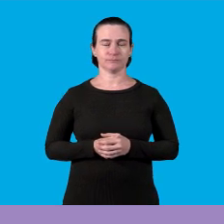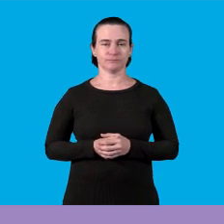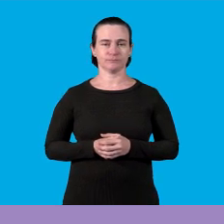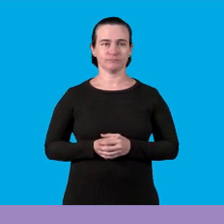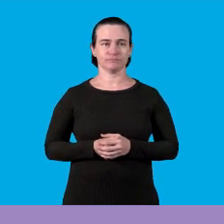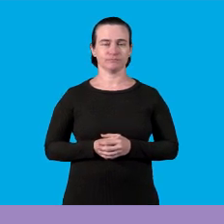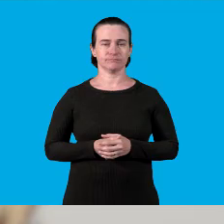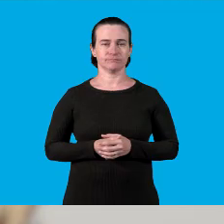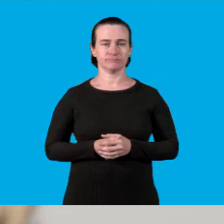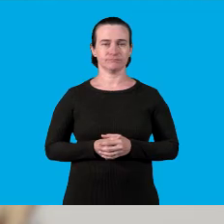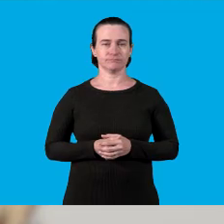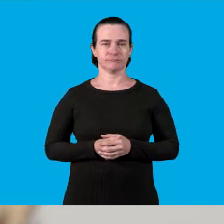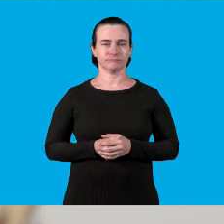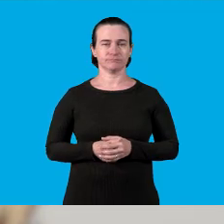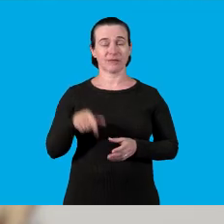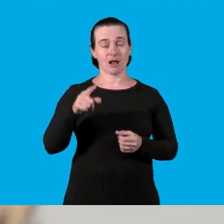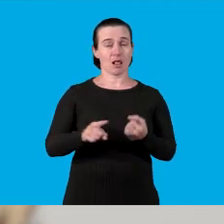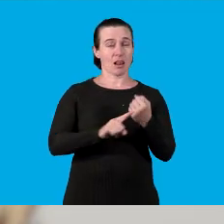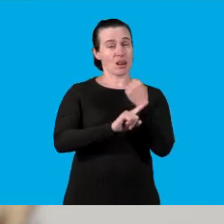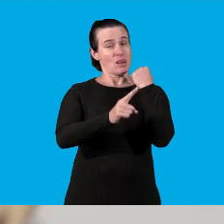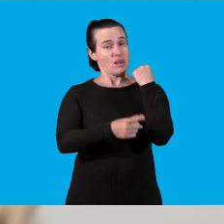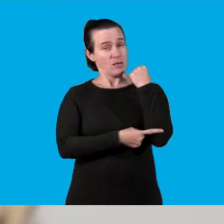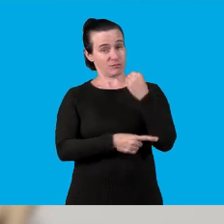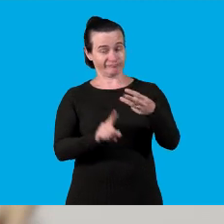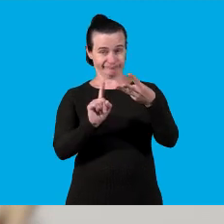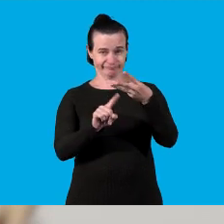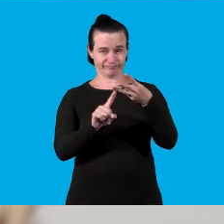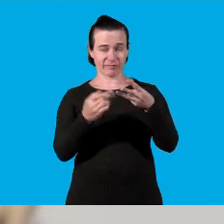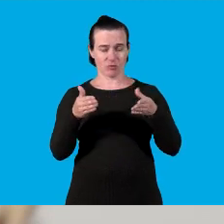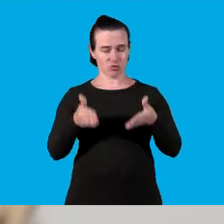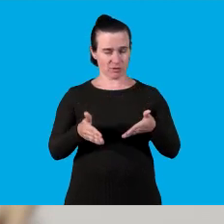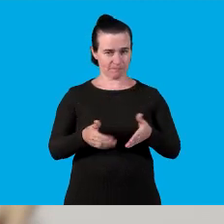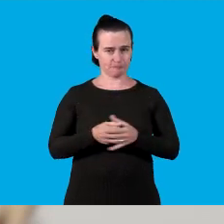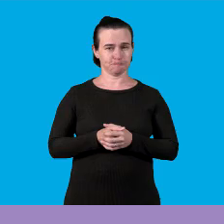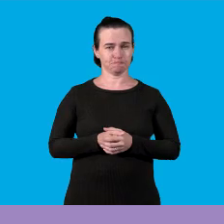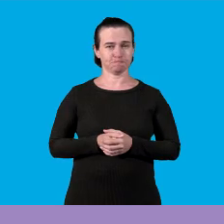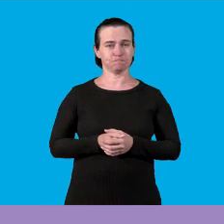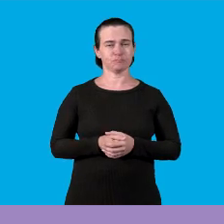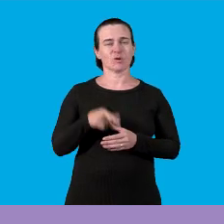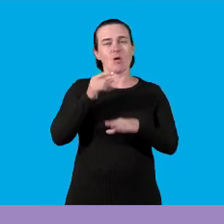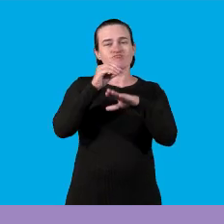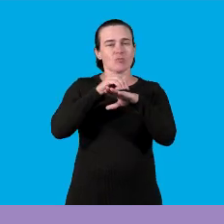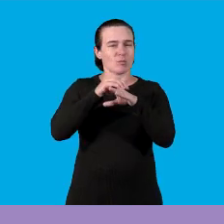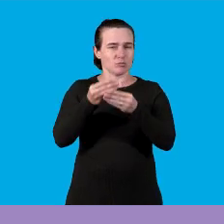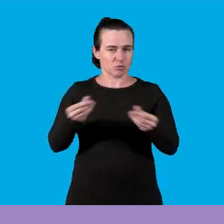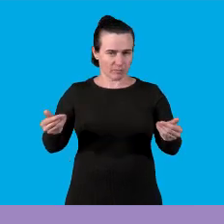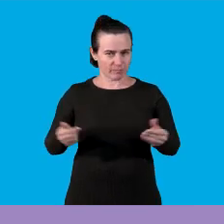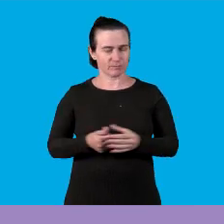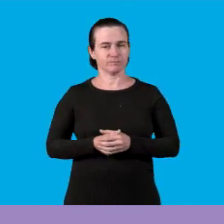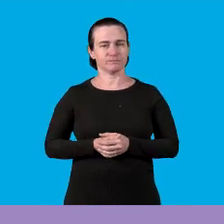All right, let's look at then the last part of our concept map, which is now problem